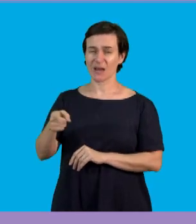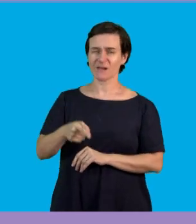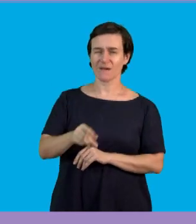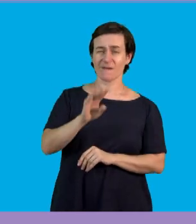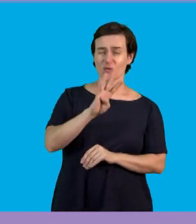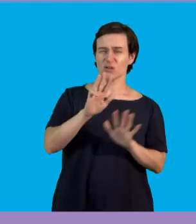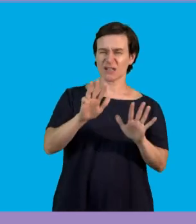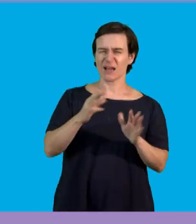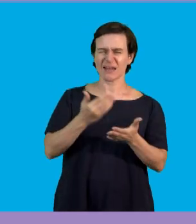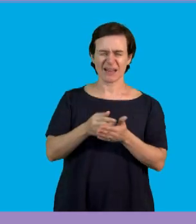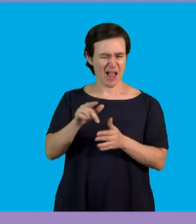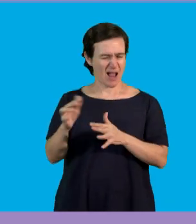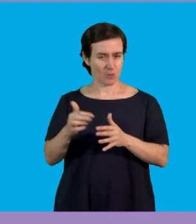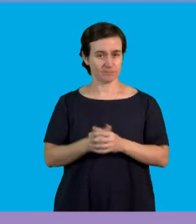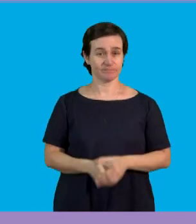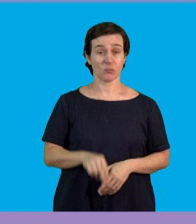comes from